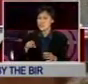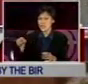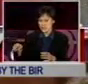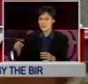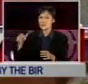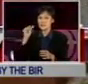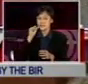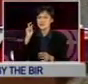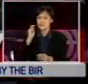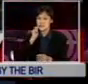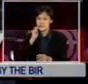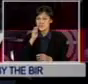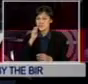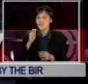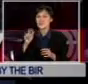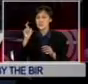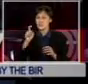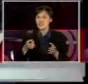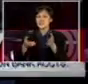therefore, Mr. President, you should have